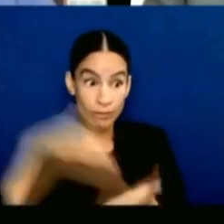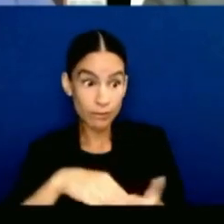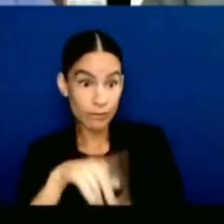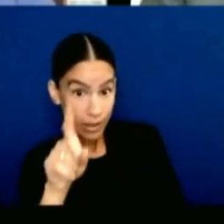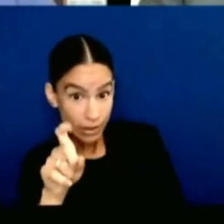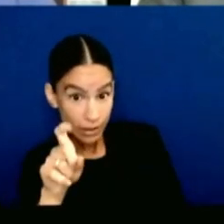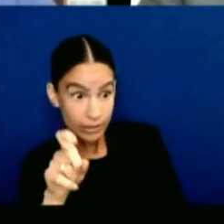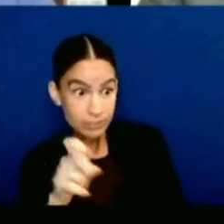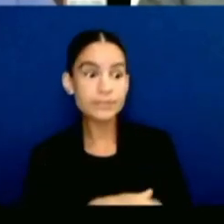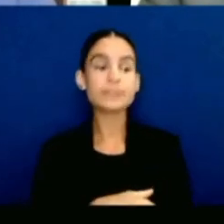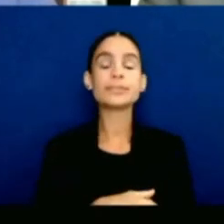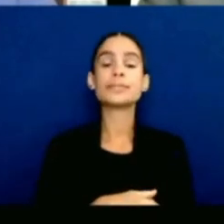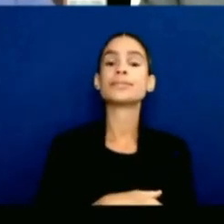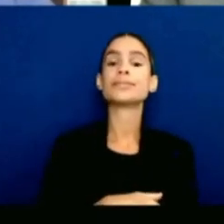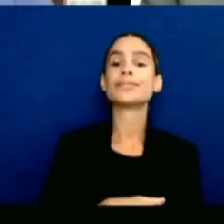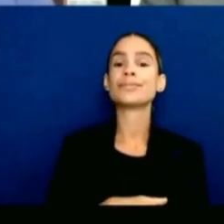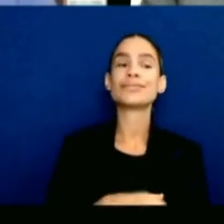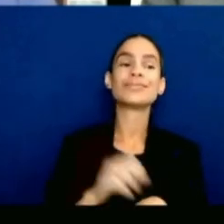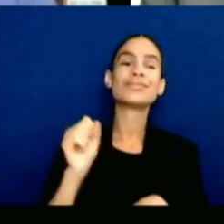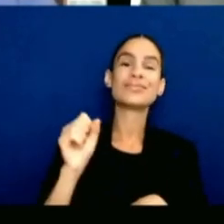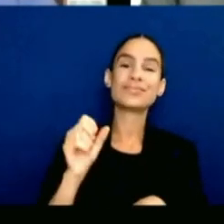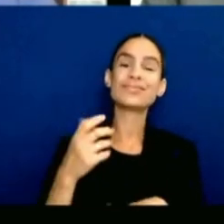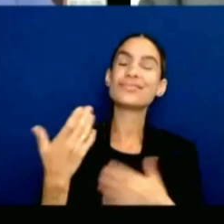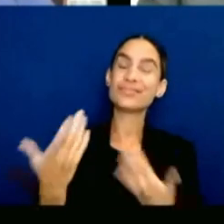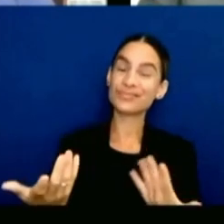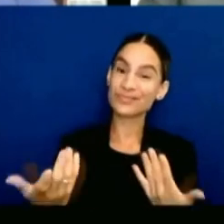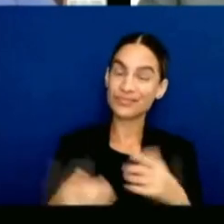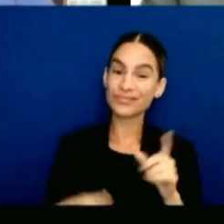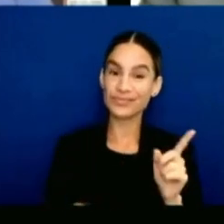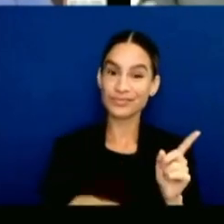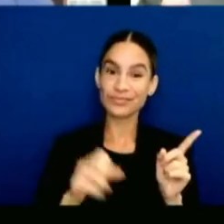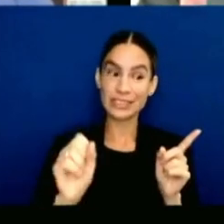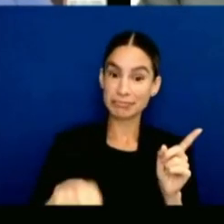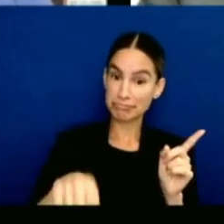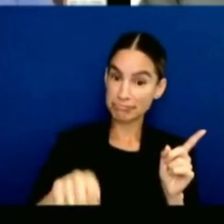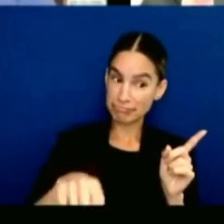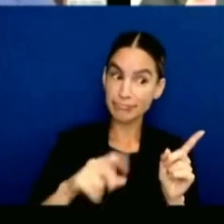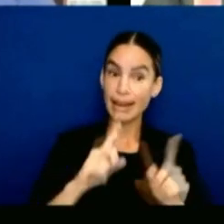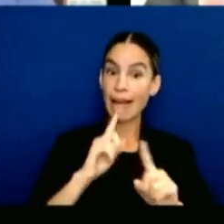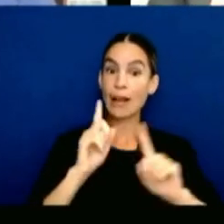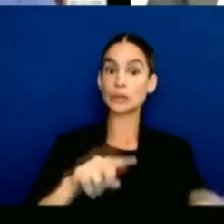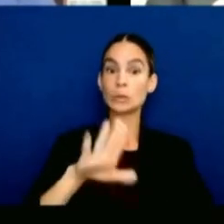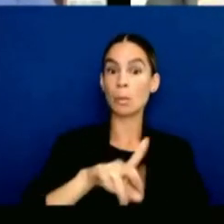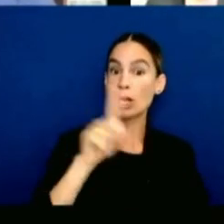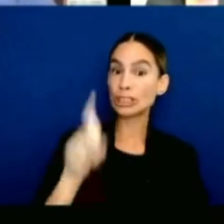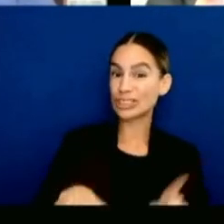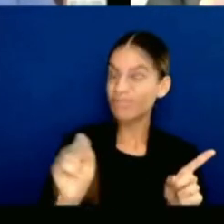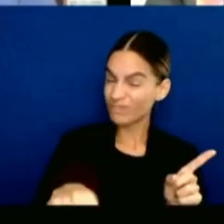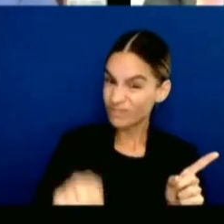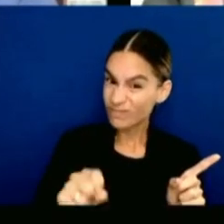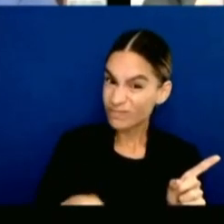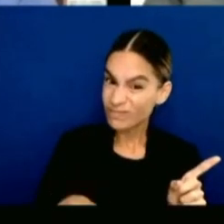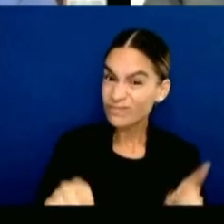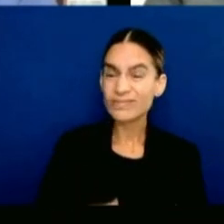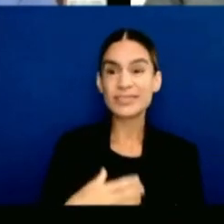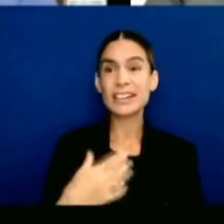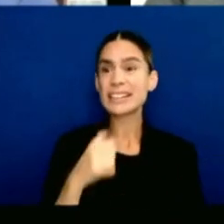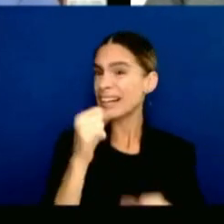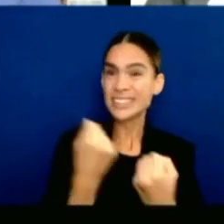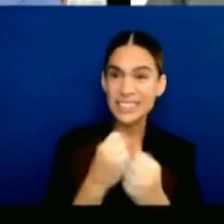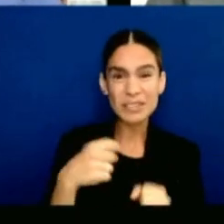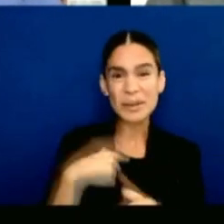answer to your question, Francis, unfortunately, is yes. But that is a financial risk. That is not a risk for